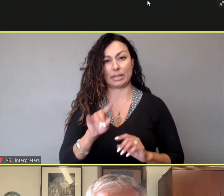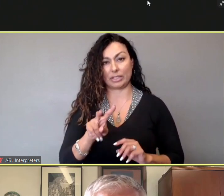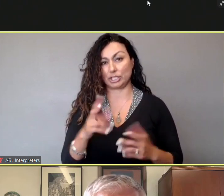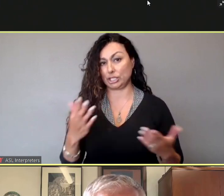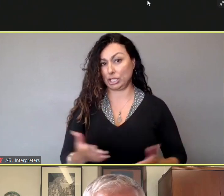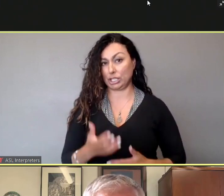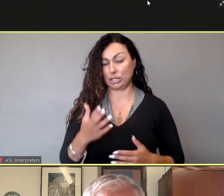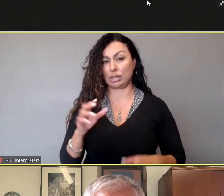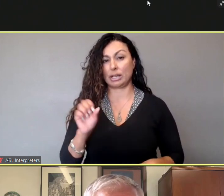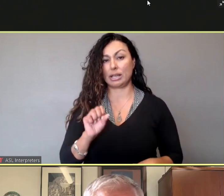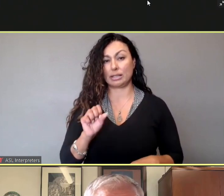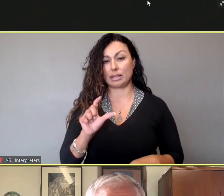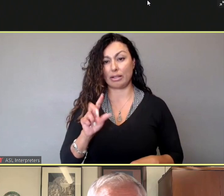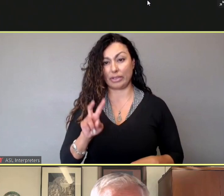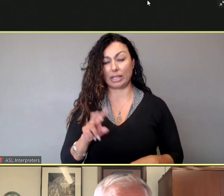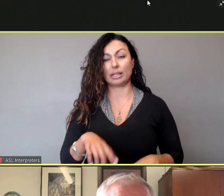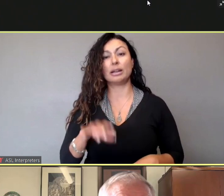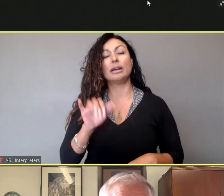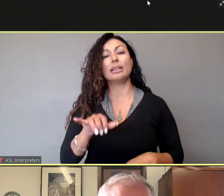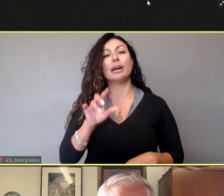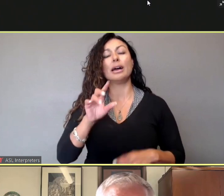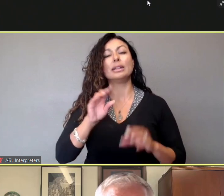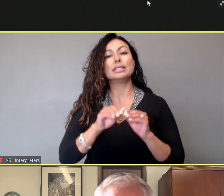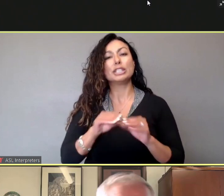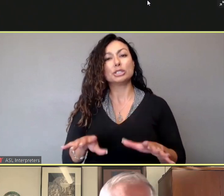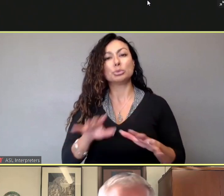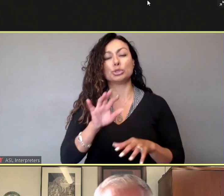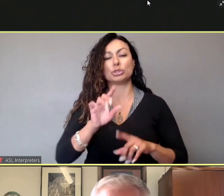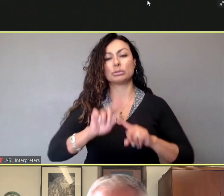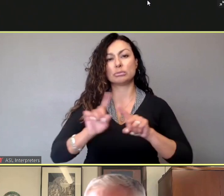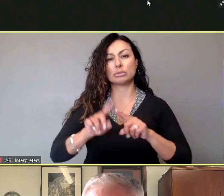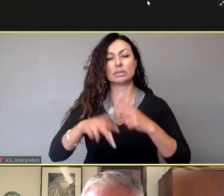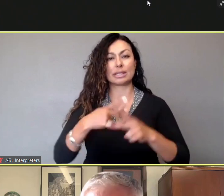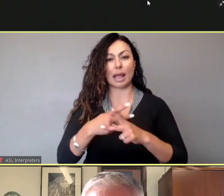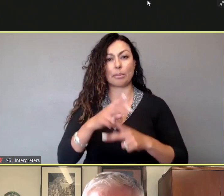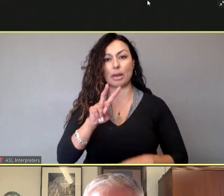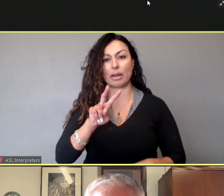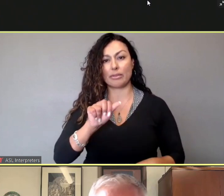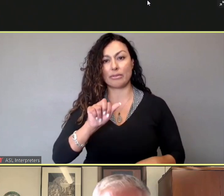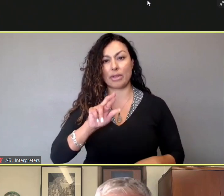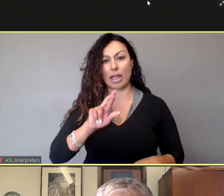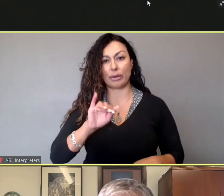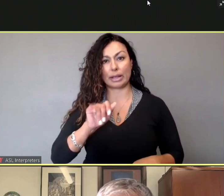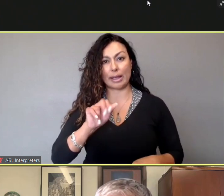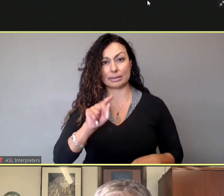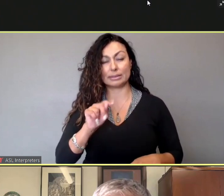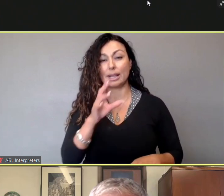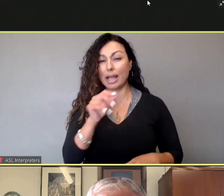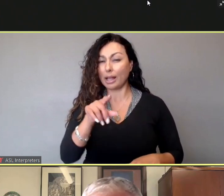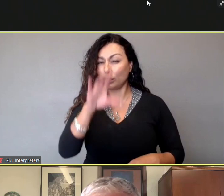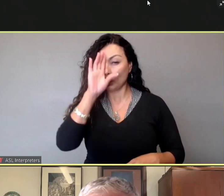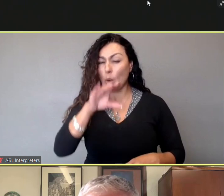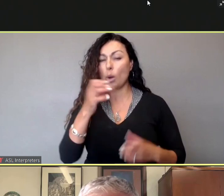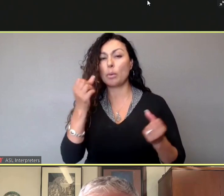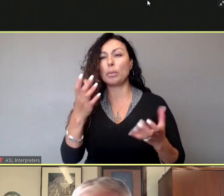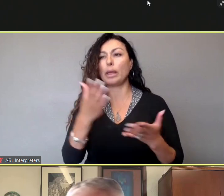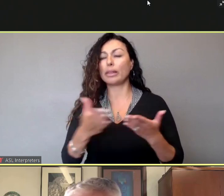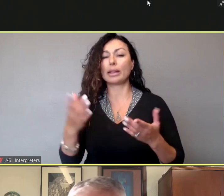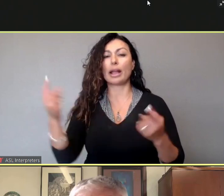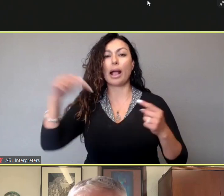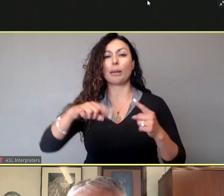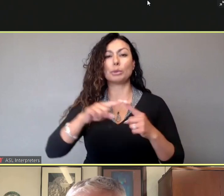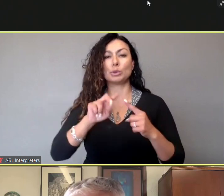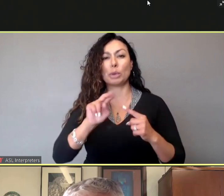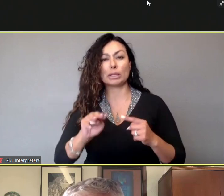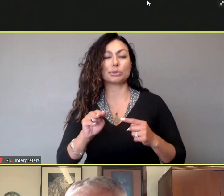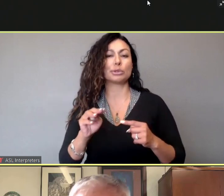the SLD lab, of the distribution of variants. And I think you're also familiar that things come to New Mexico a little later, 2 to